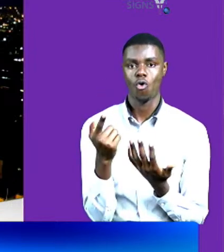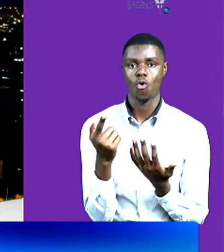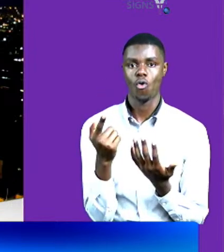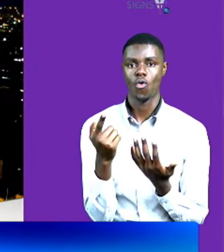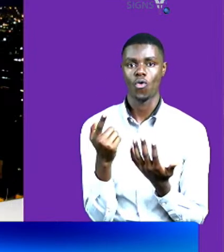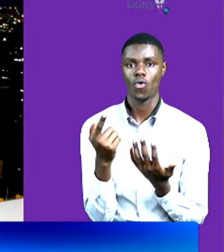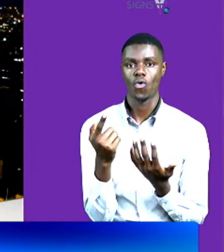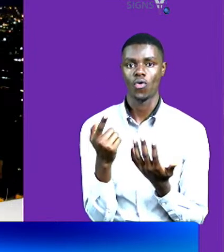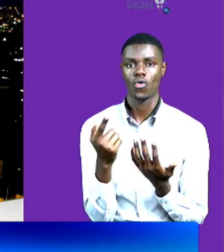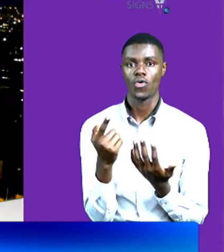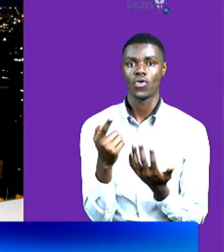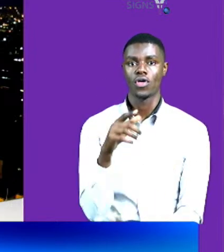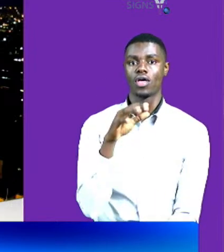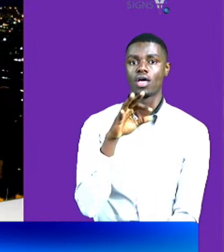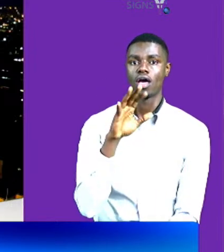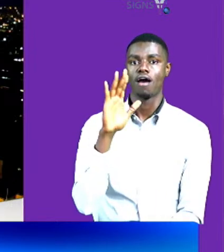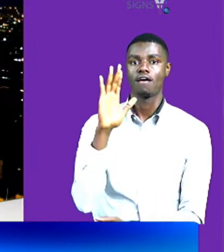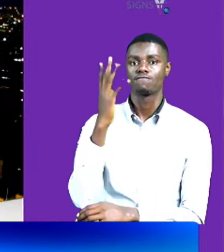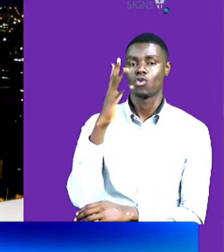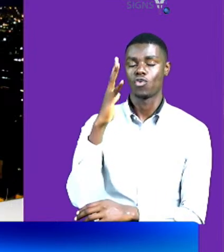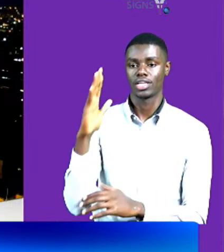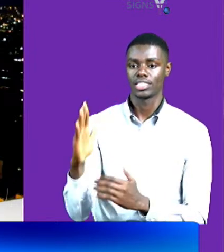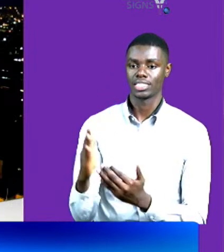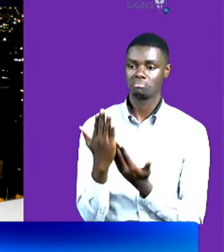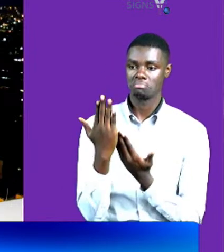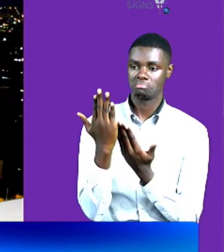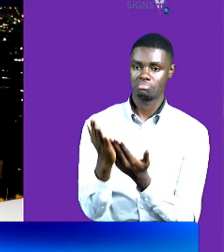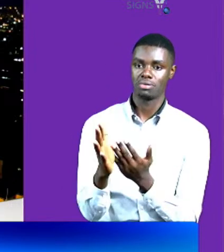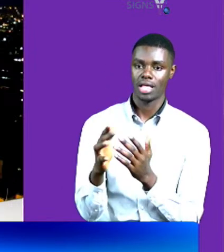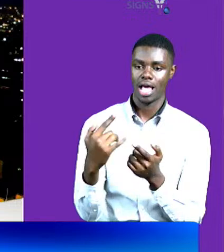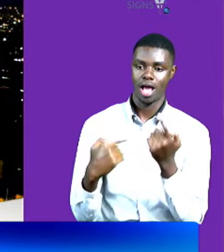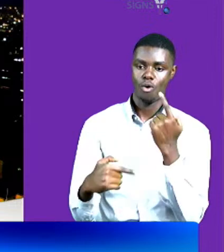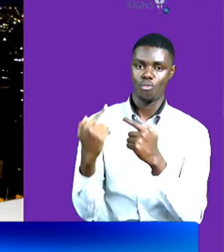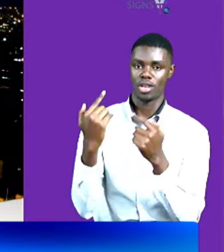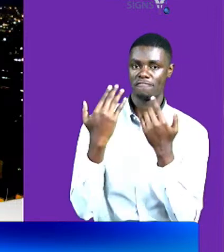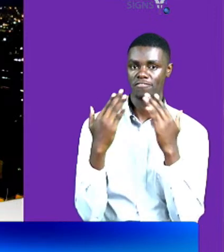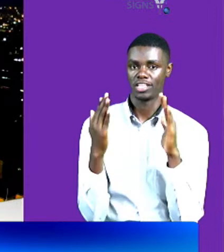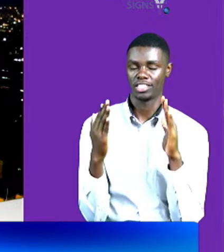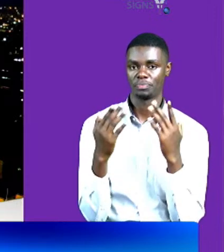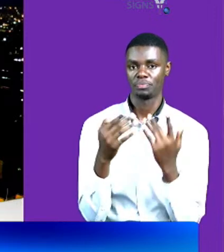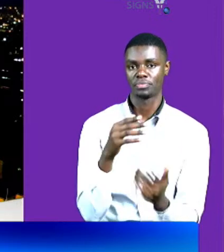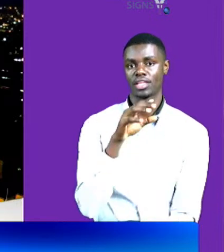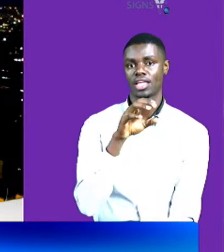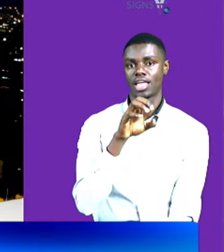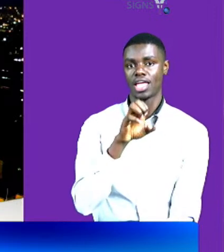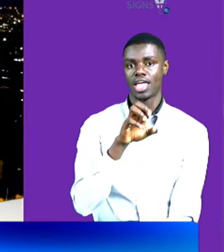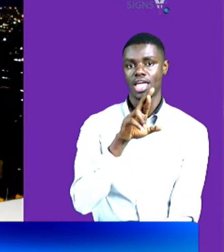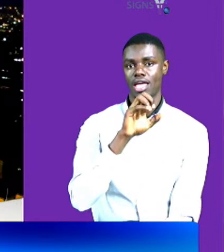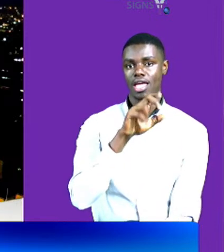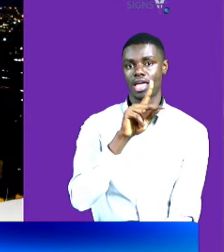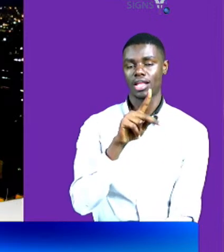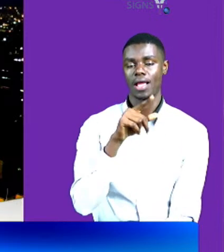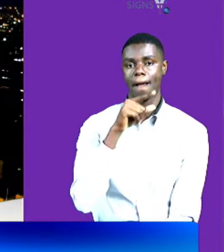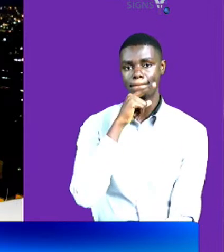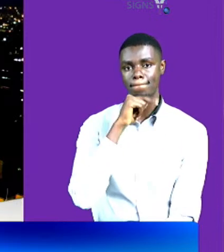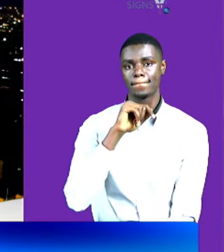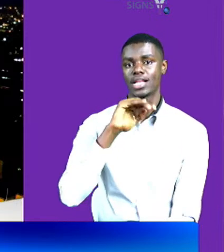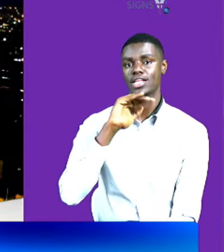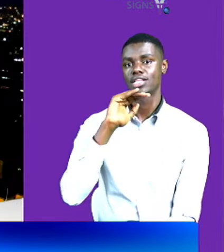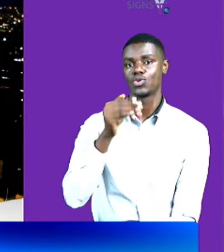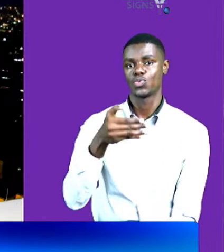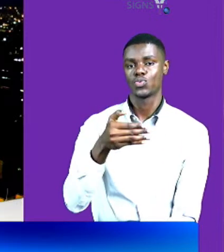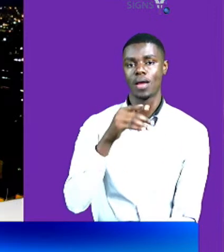and hand Forest the decisive win. Now Eric Ten Hag's Manchester